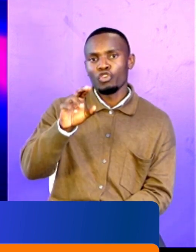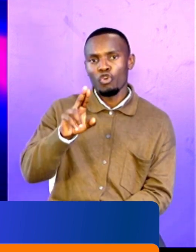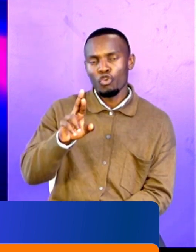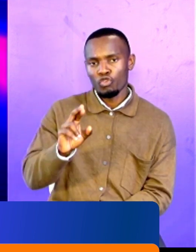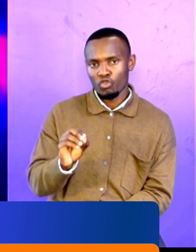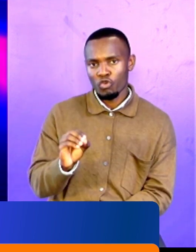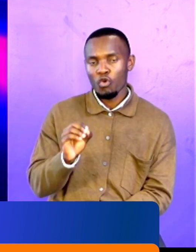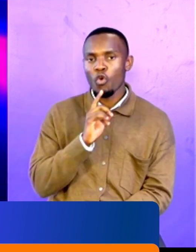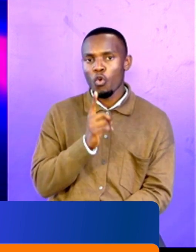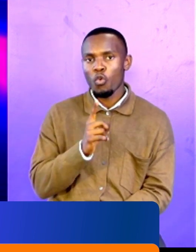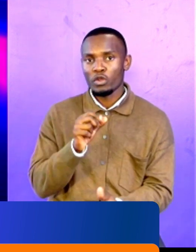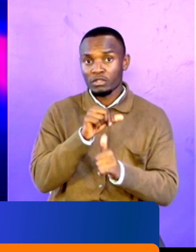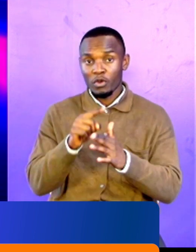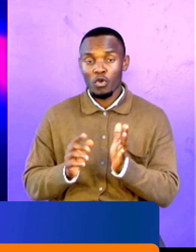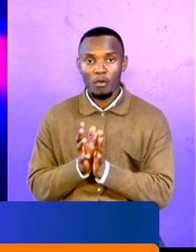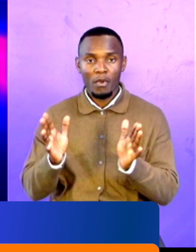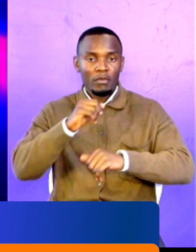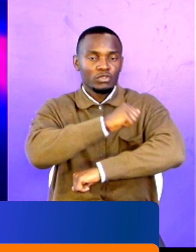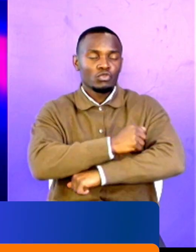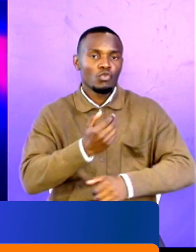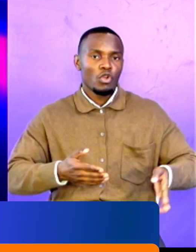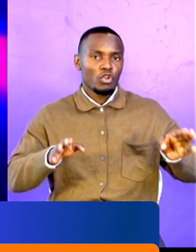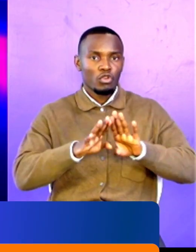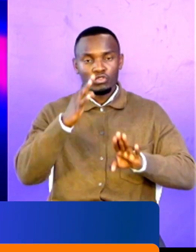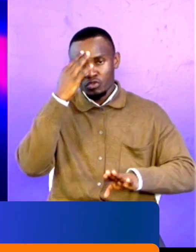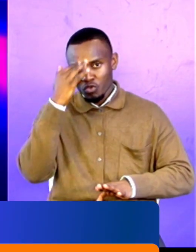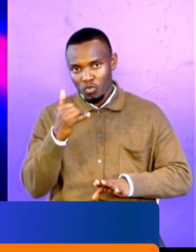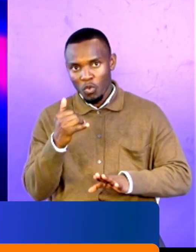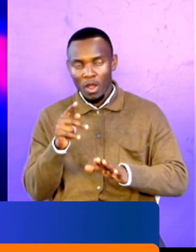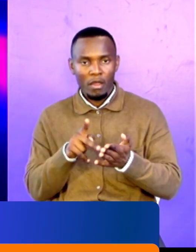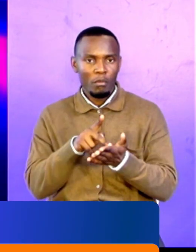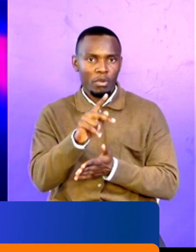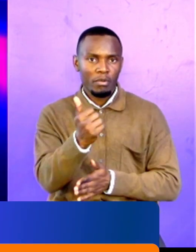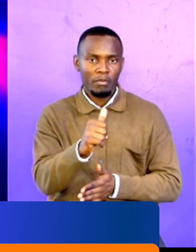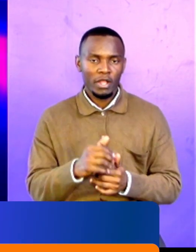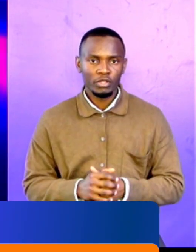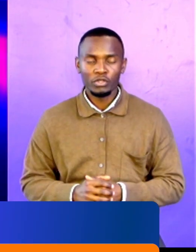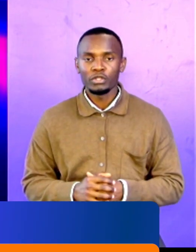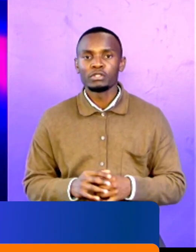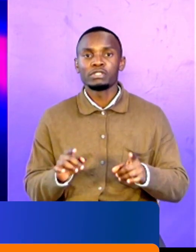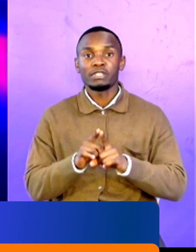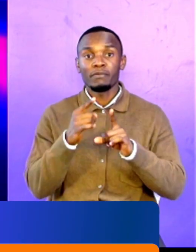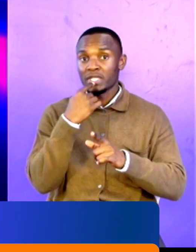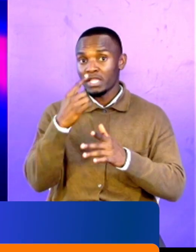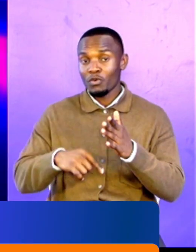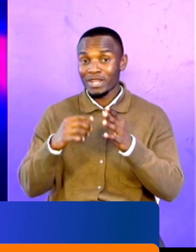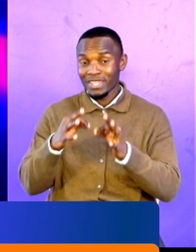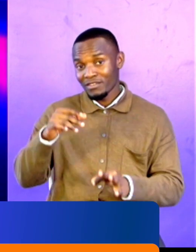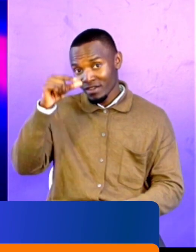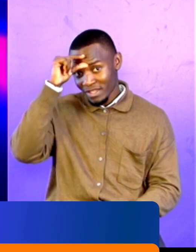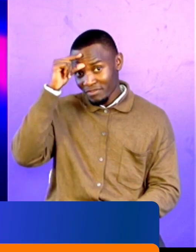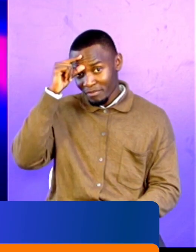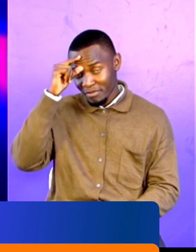capitation funds. And Kiharu, Member of Parliament and Ndindi Nyoro has warned that if the government does not